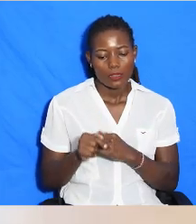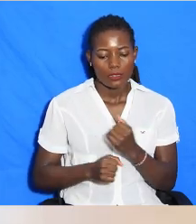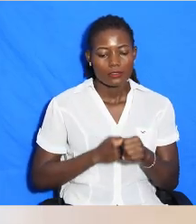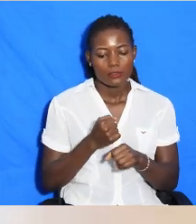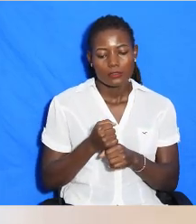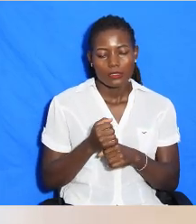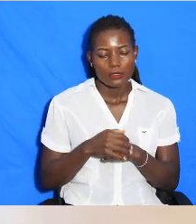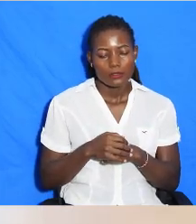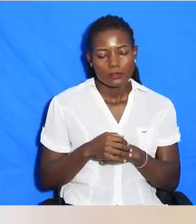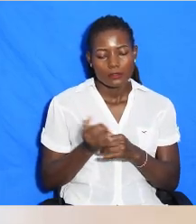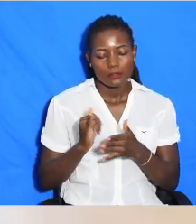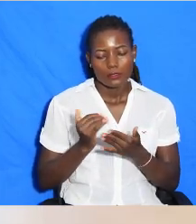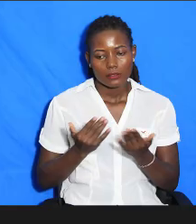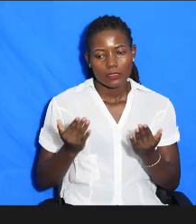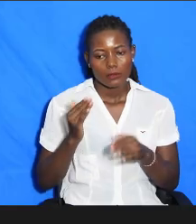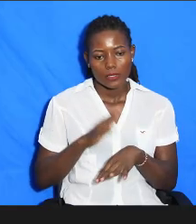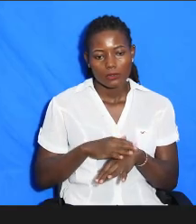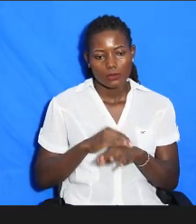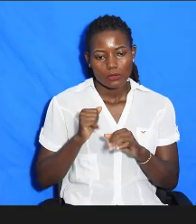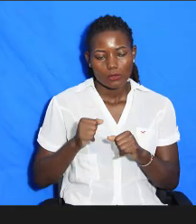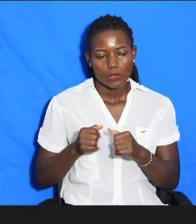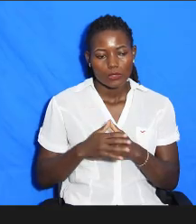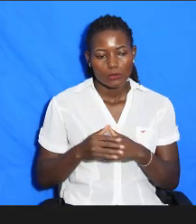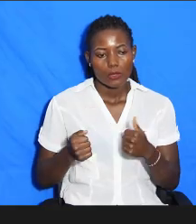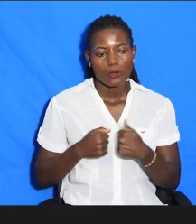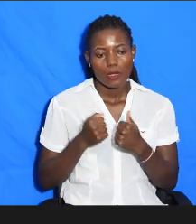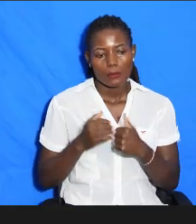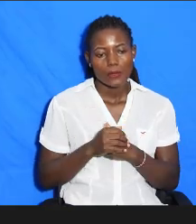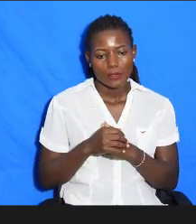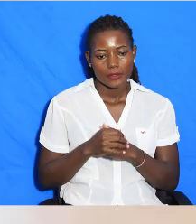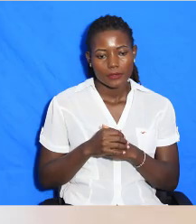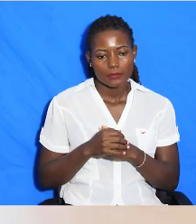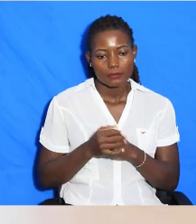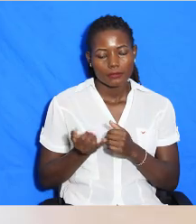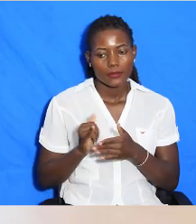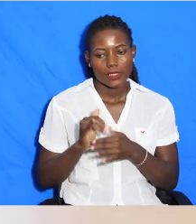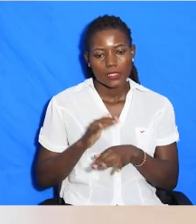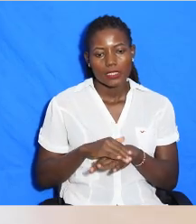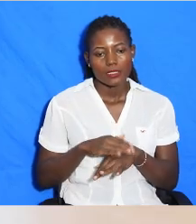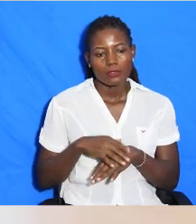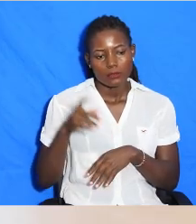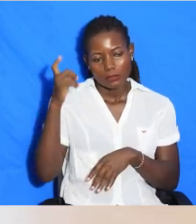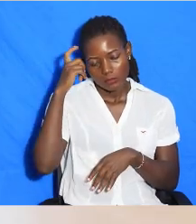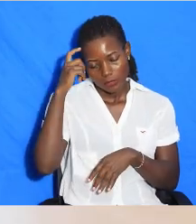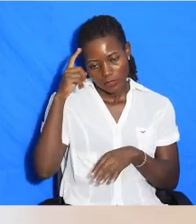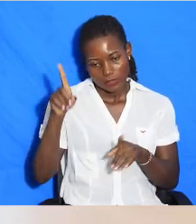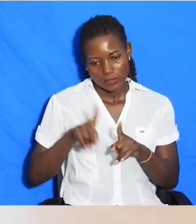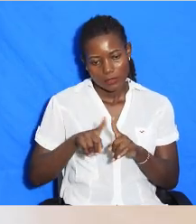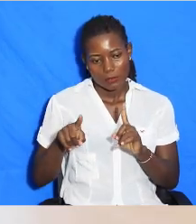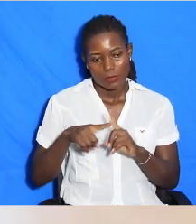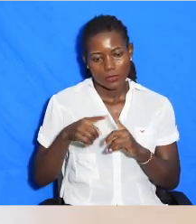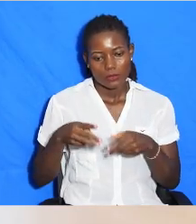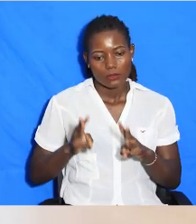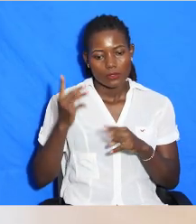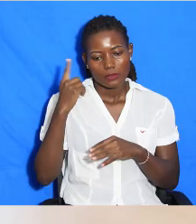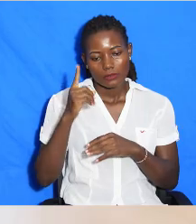year that something good is going to come up. Yeah, that's a good mindset and a positive way of looking at Yes. things.